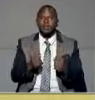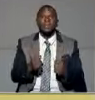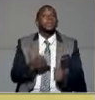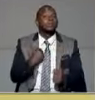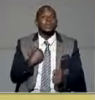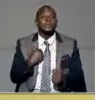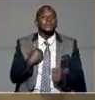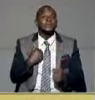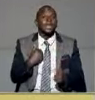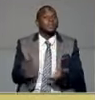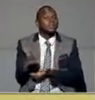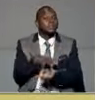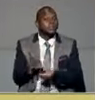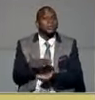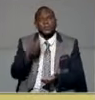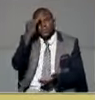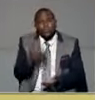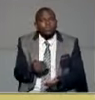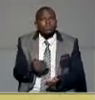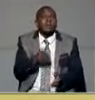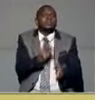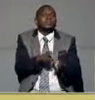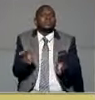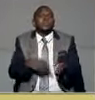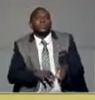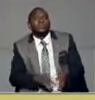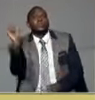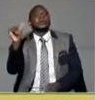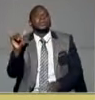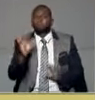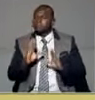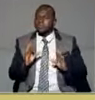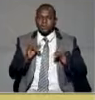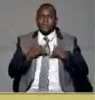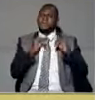You know, at one time, people said, why can't you go out in exile? He said, I can't leave my